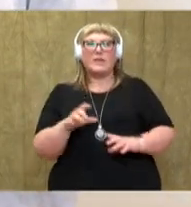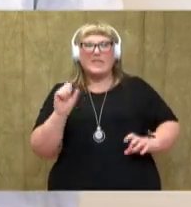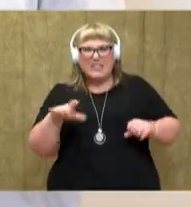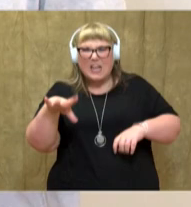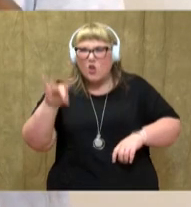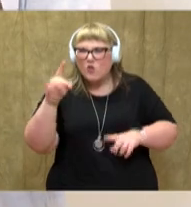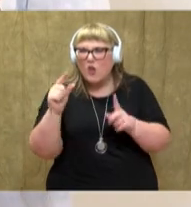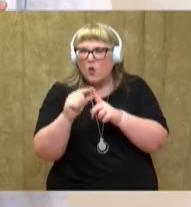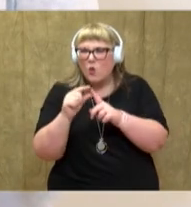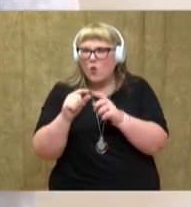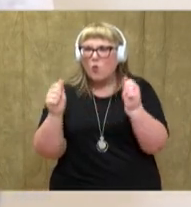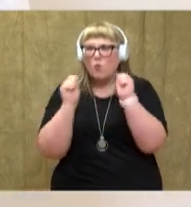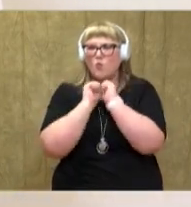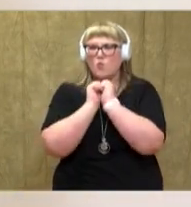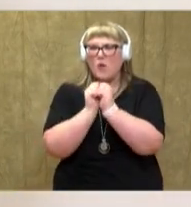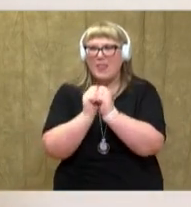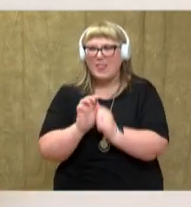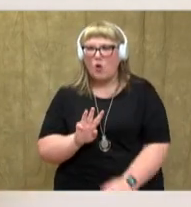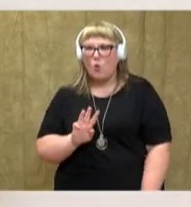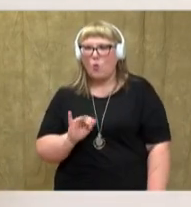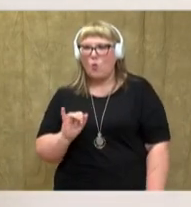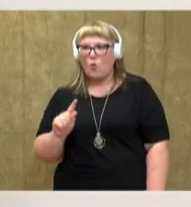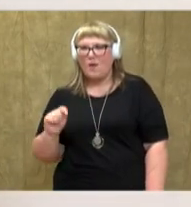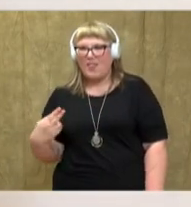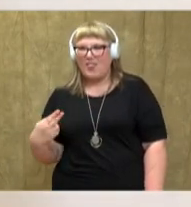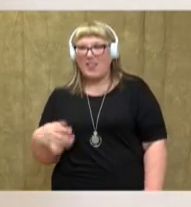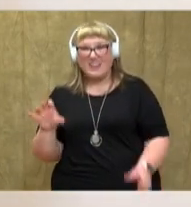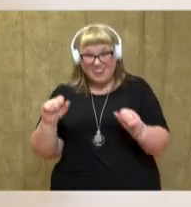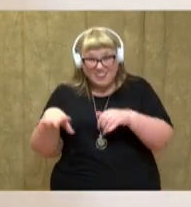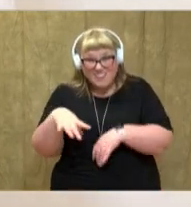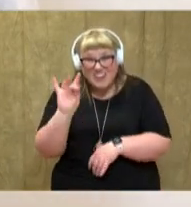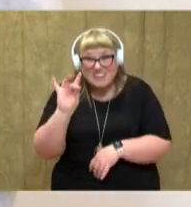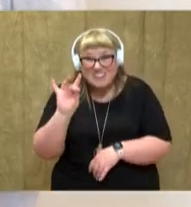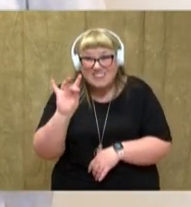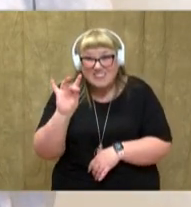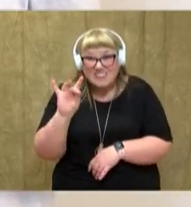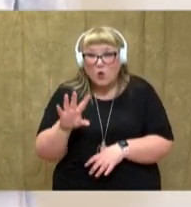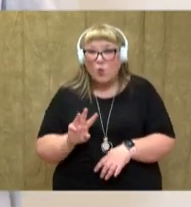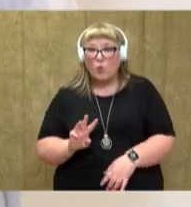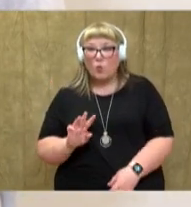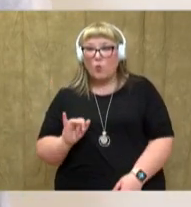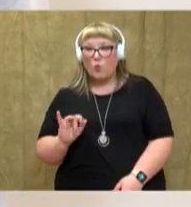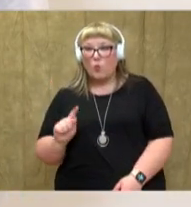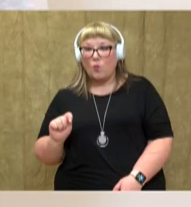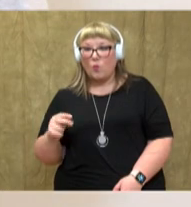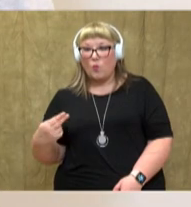you find the match for our word with on our bingo card?